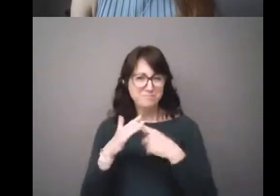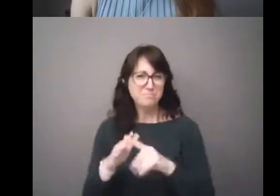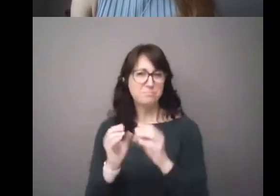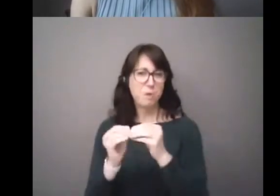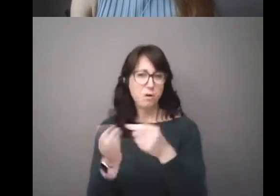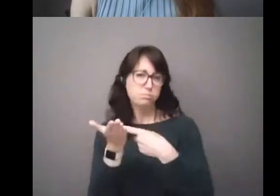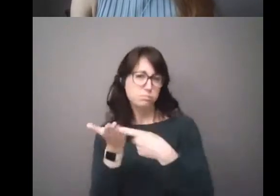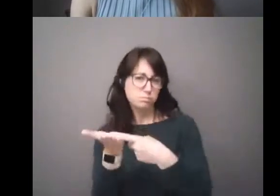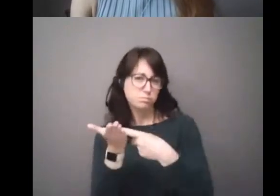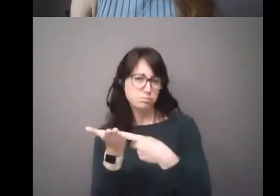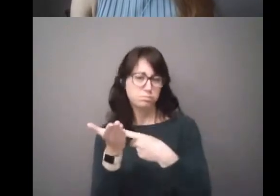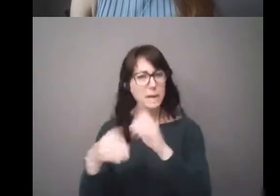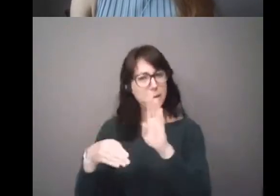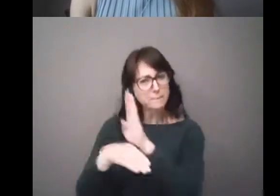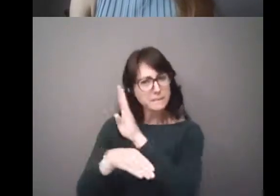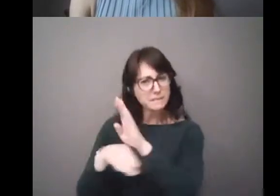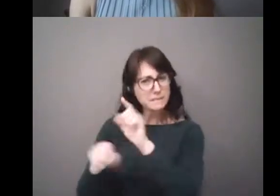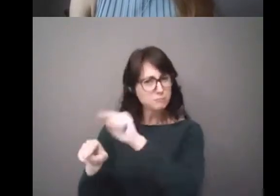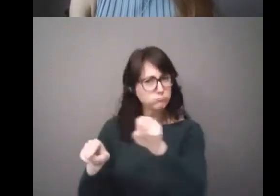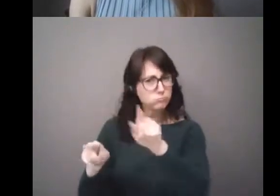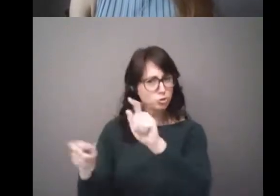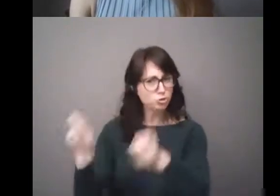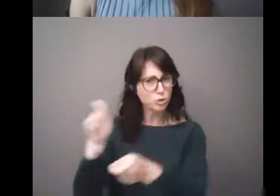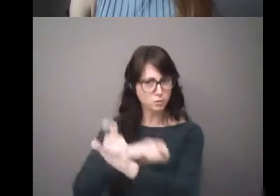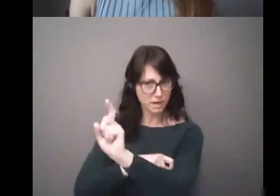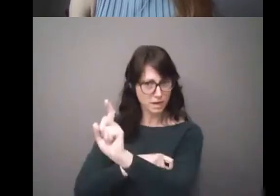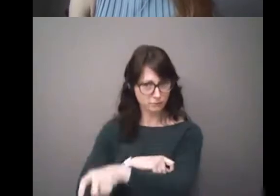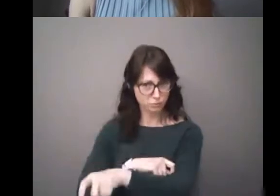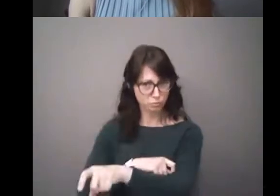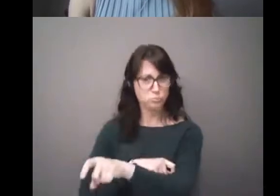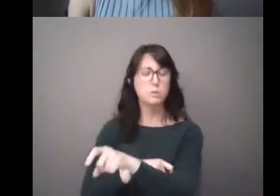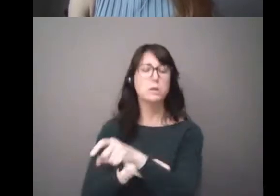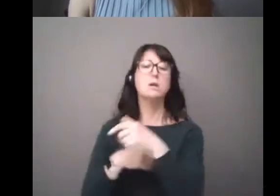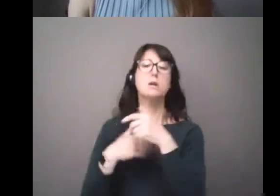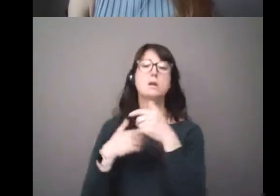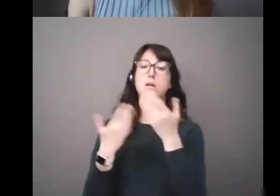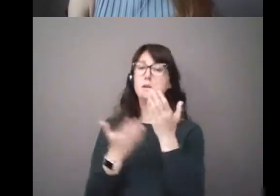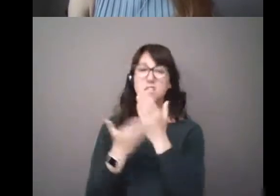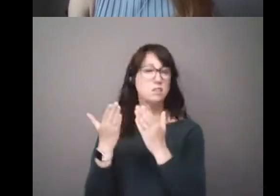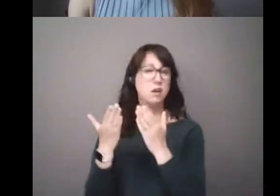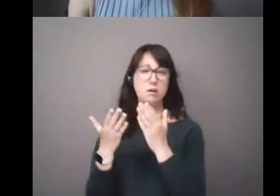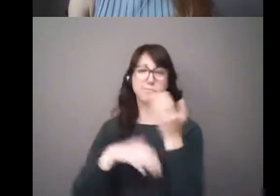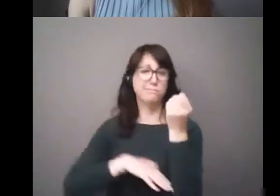about businesses are going to change. Some businesses are going to not be